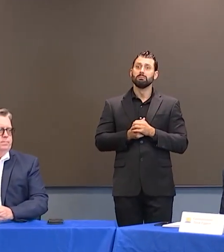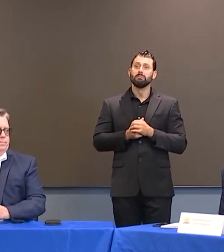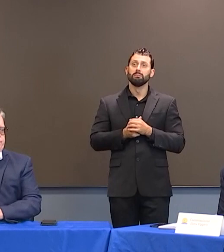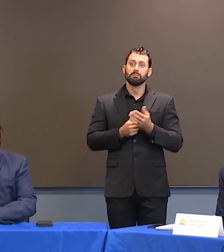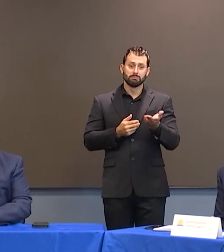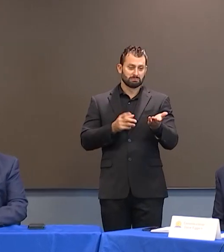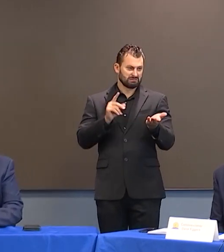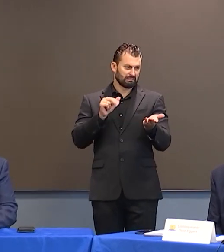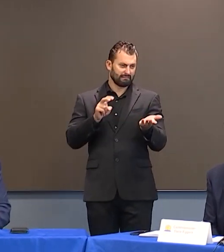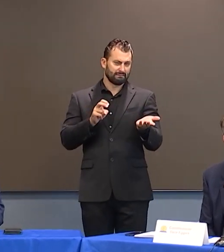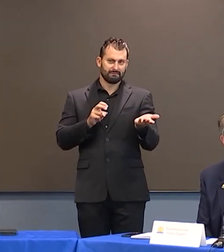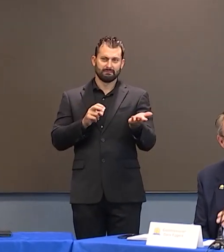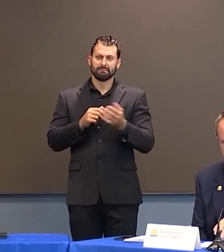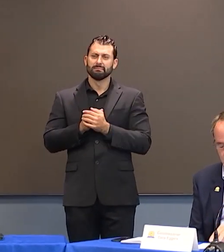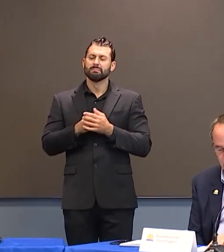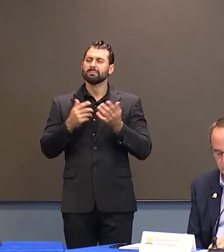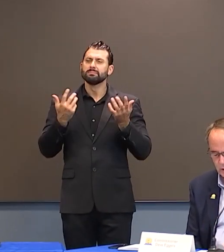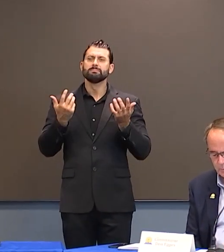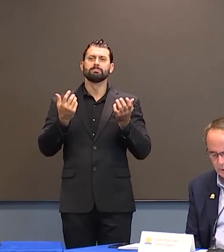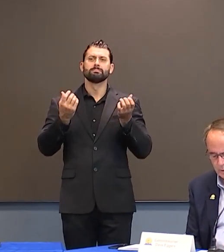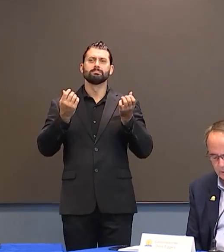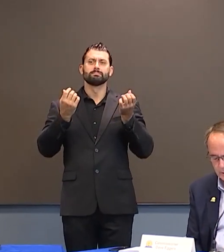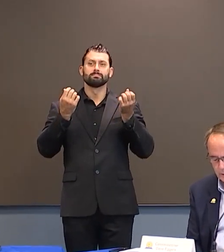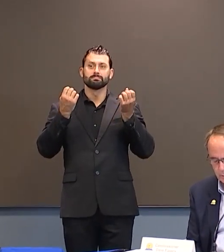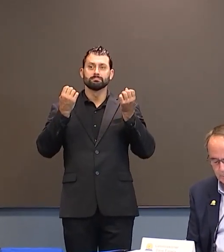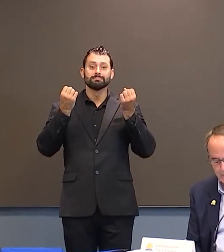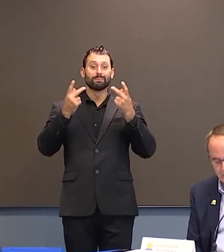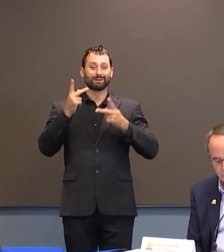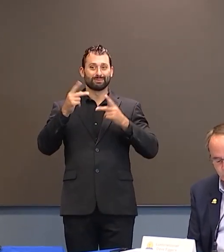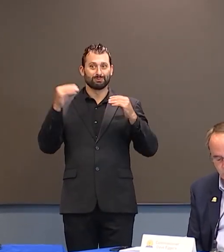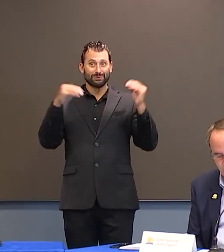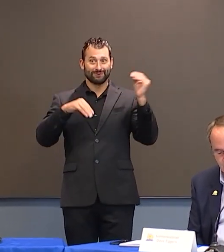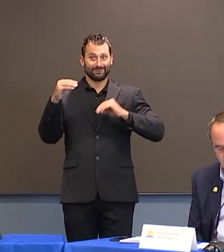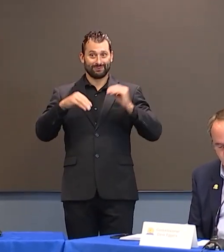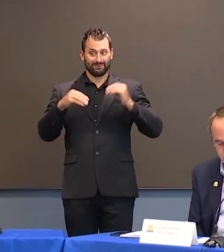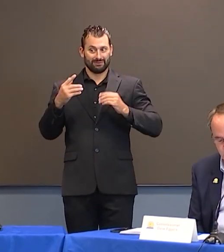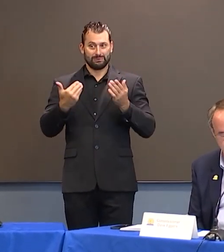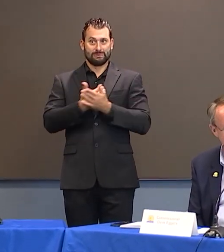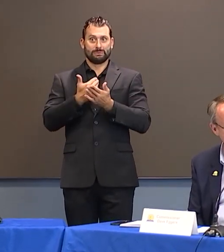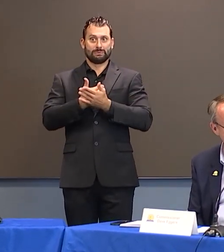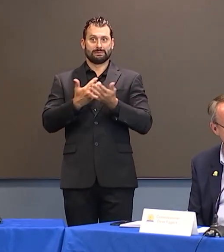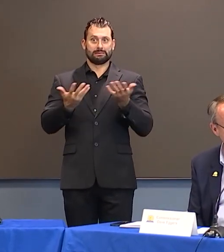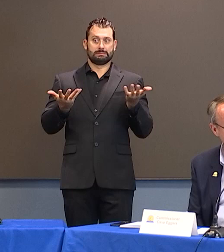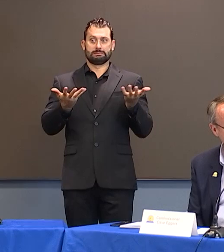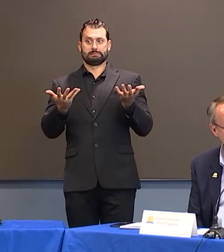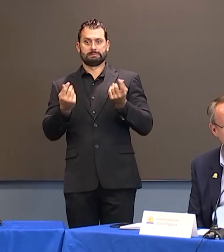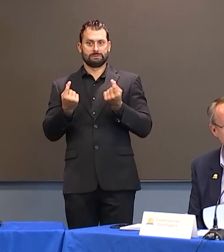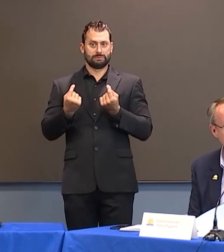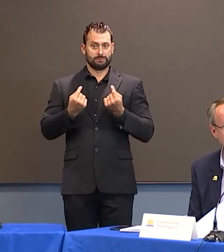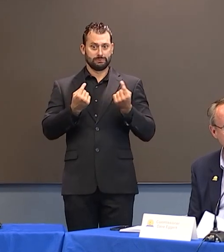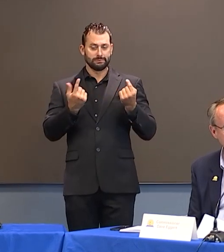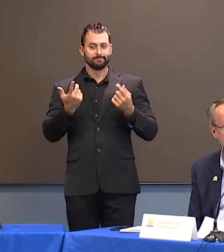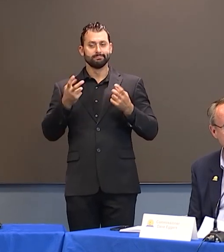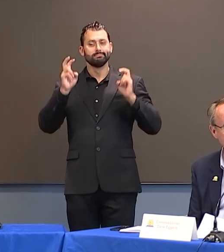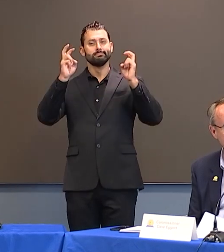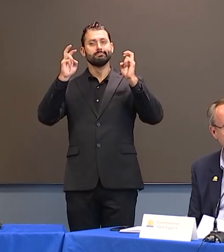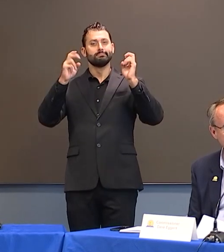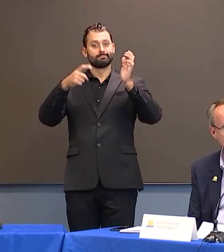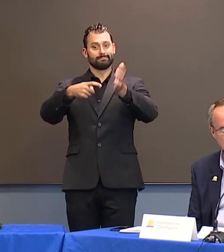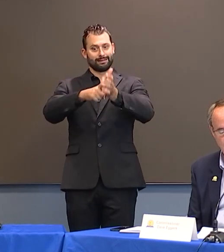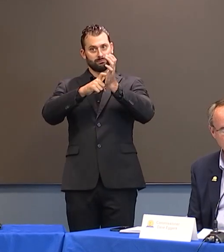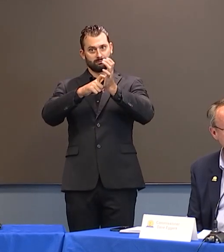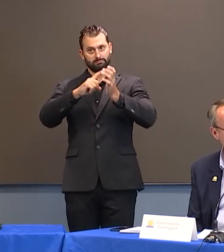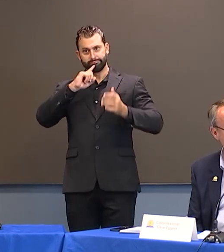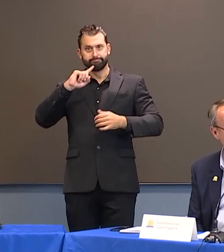but also a lot of us have been here for a while. Talk about the mandatory evacuation, what that means, when it can be called on, and